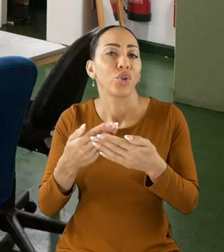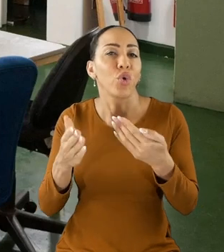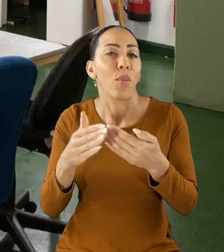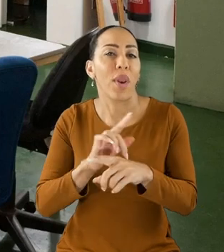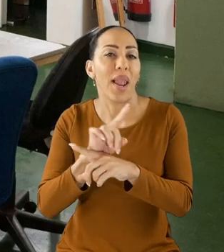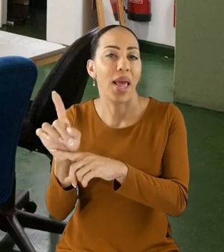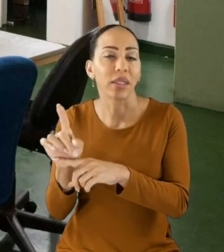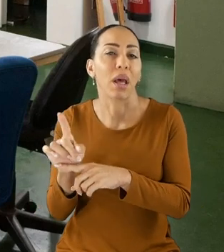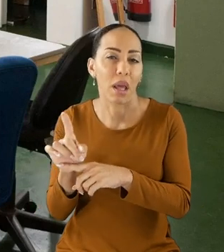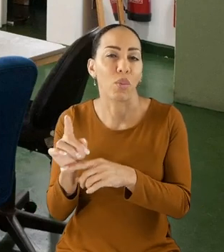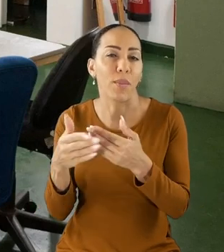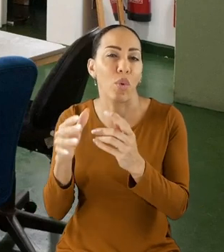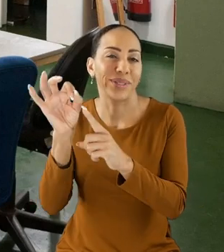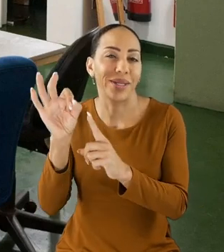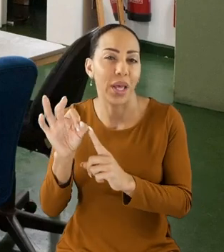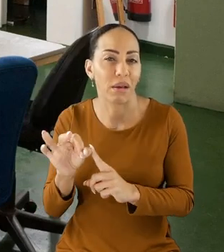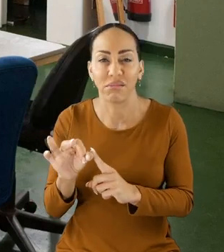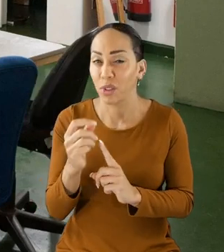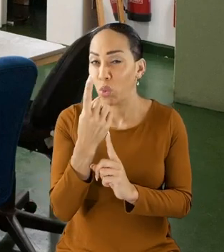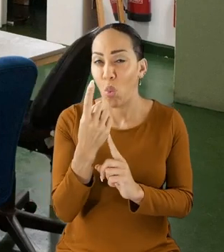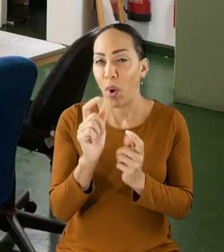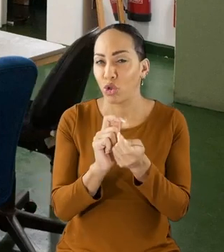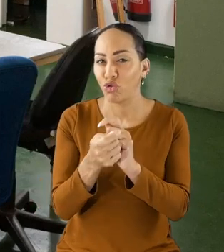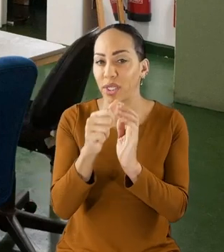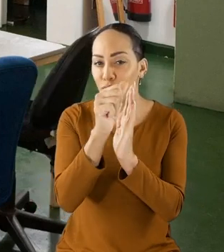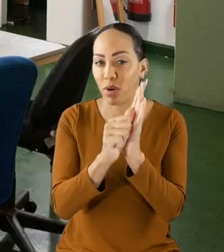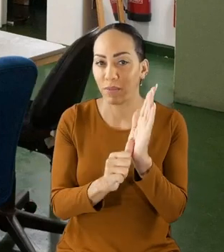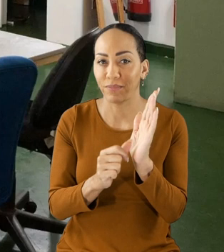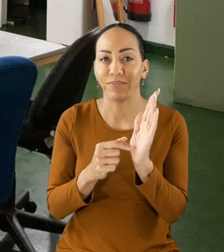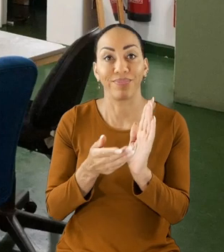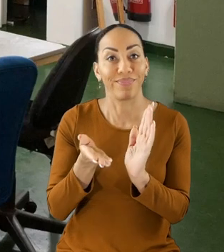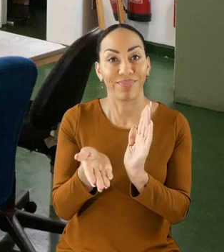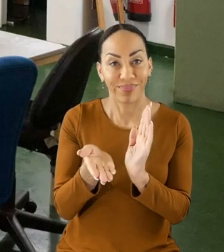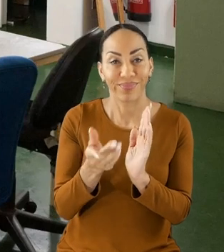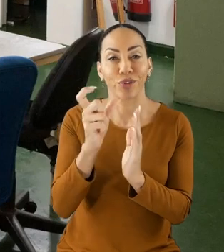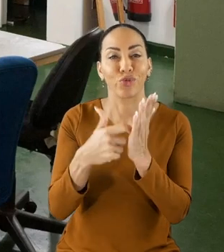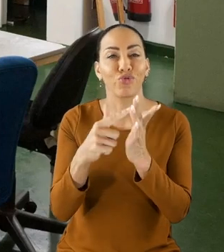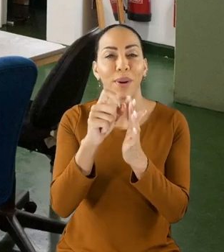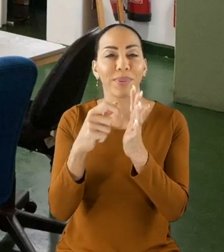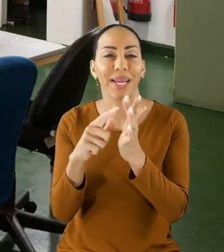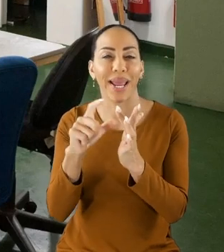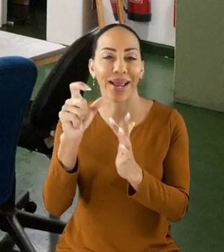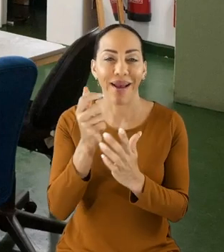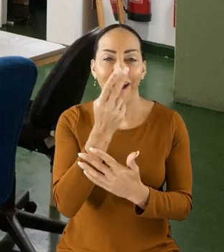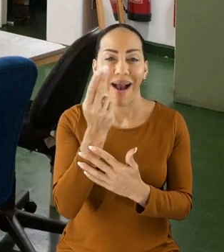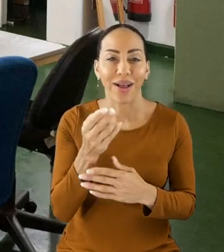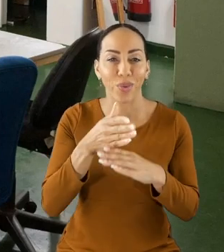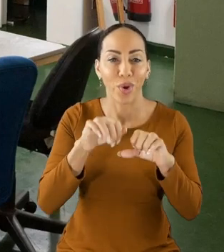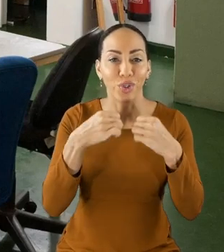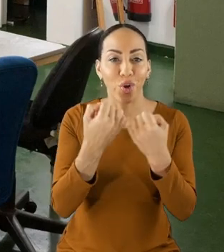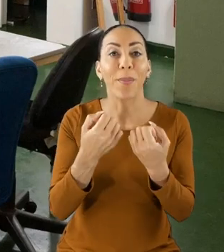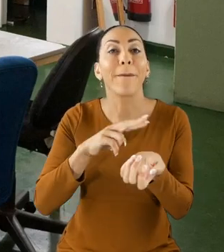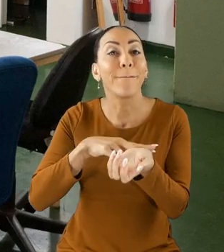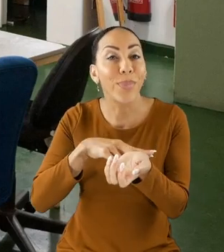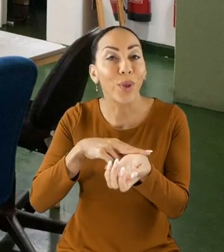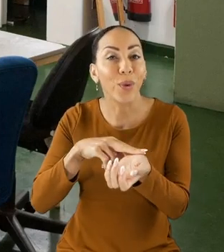more detail later, but we'll keep you updated. But that's the only change to the program. And as you can see, here we are, the CRIPtic Arts workshop, the first box